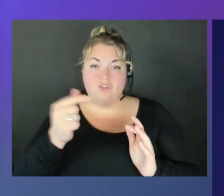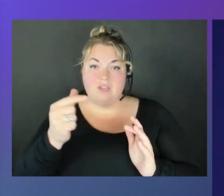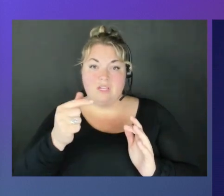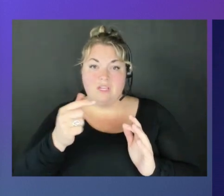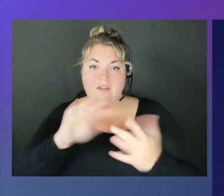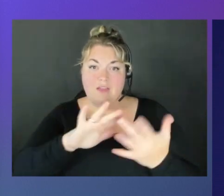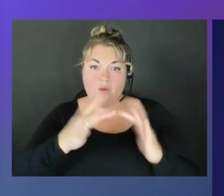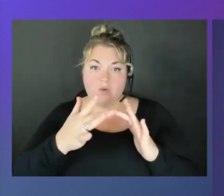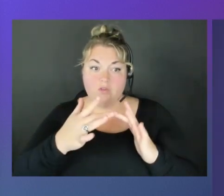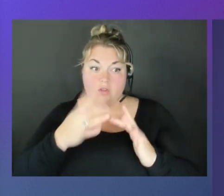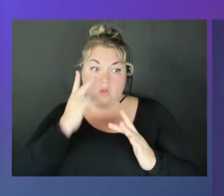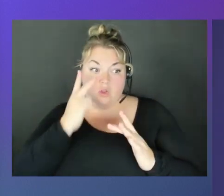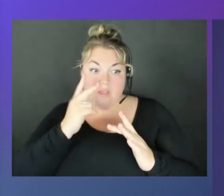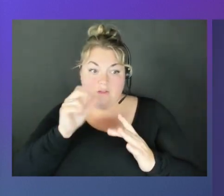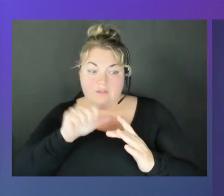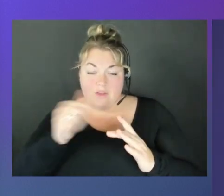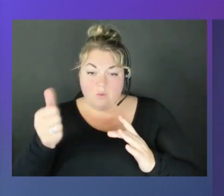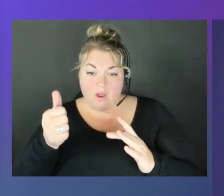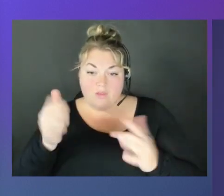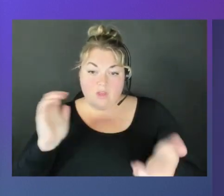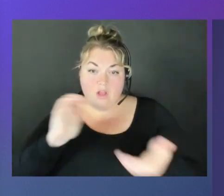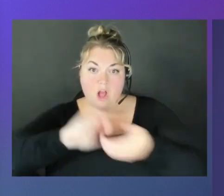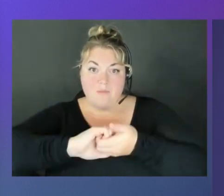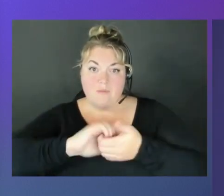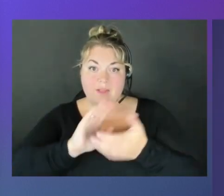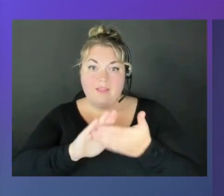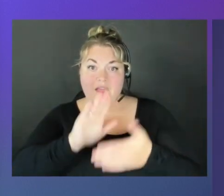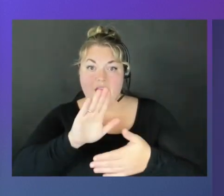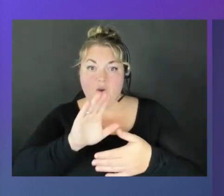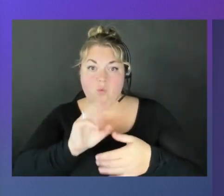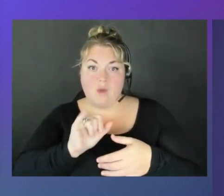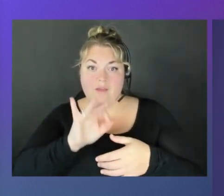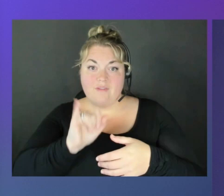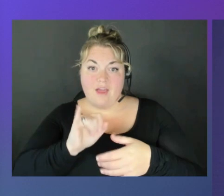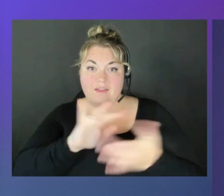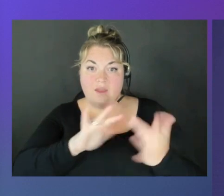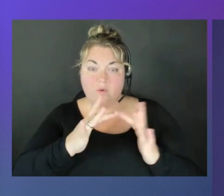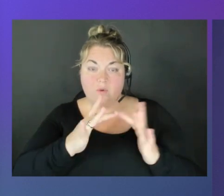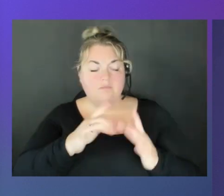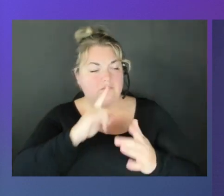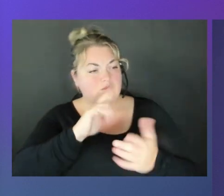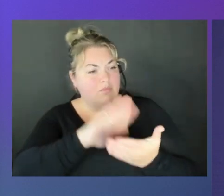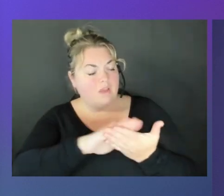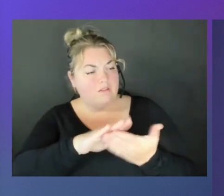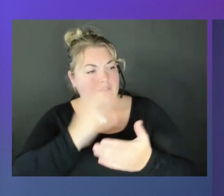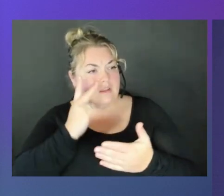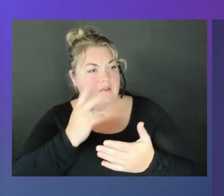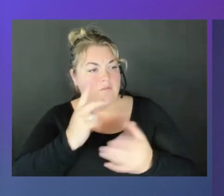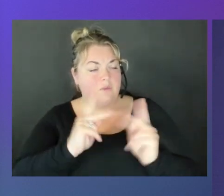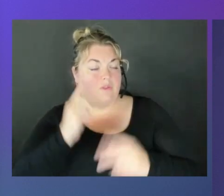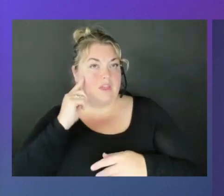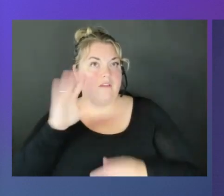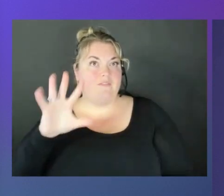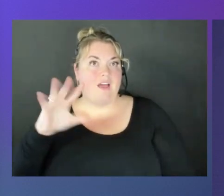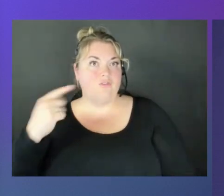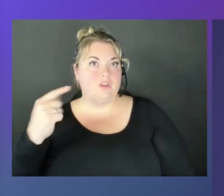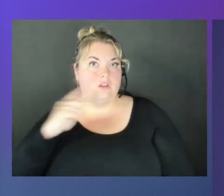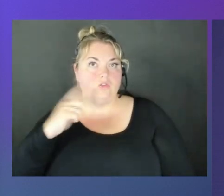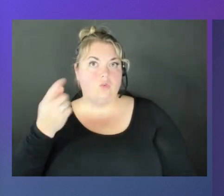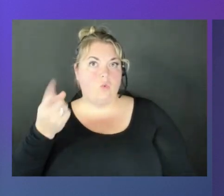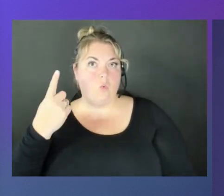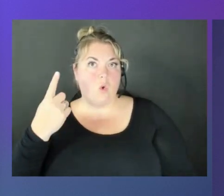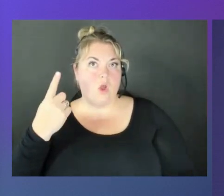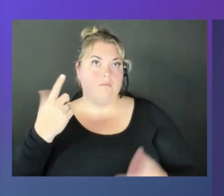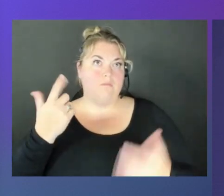their Wi-Fi networks. Yeah, it's nice to see that. At first, people think 5G it's just 1 greater than 4. It's